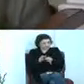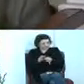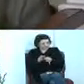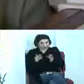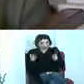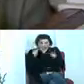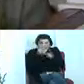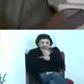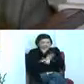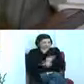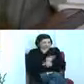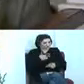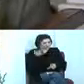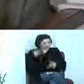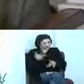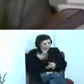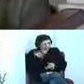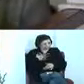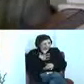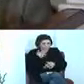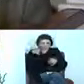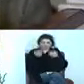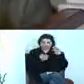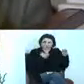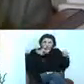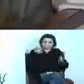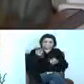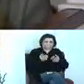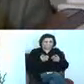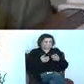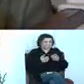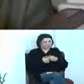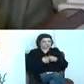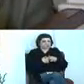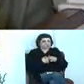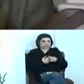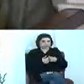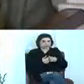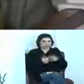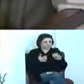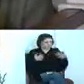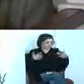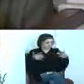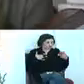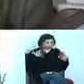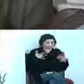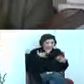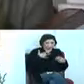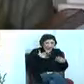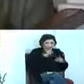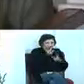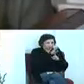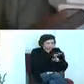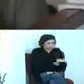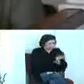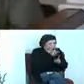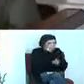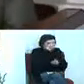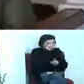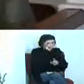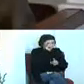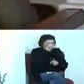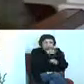feelings, emotions, to fear and oppressive thought that you carry.